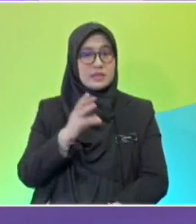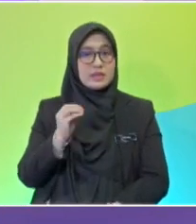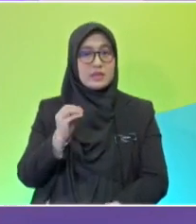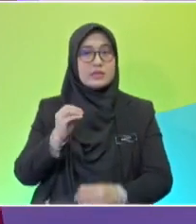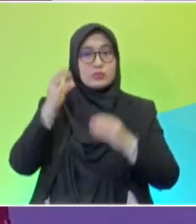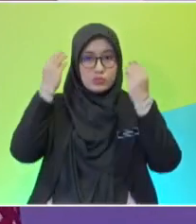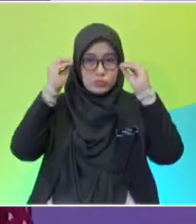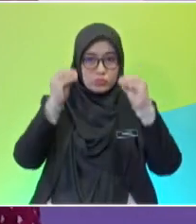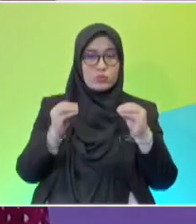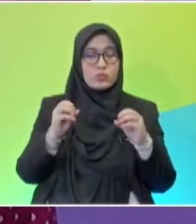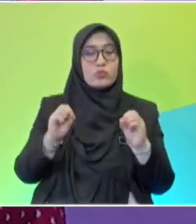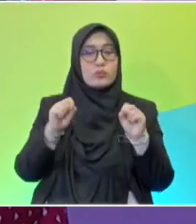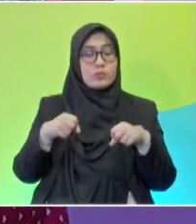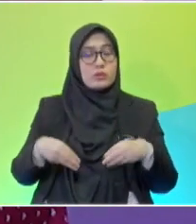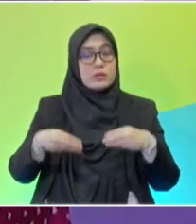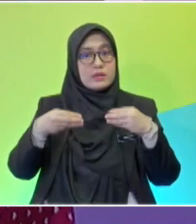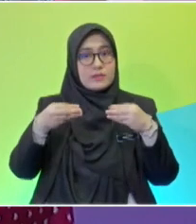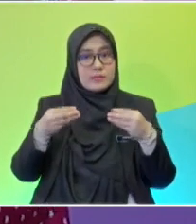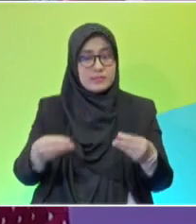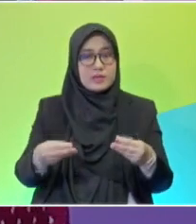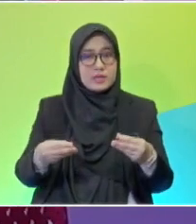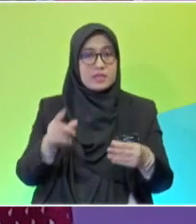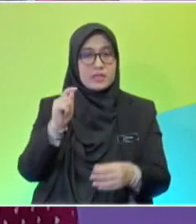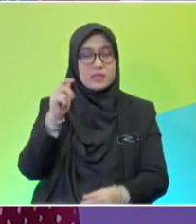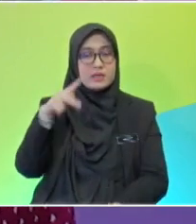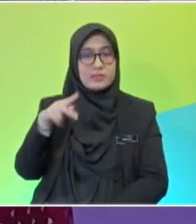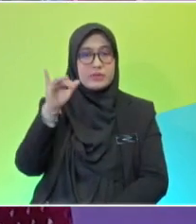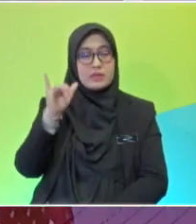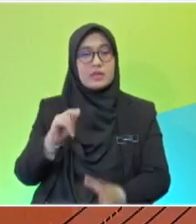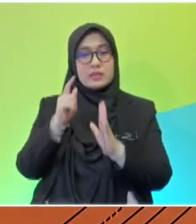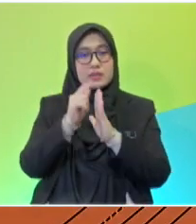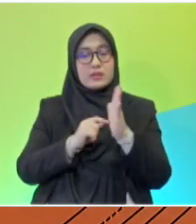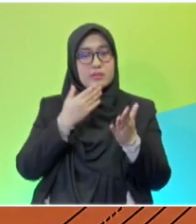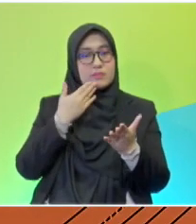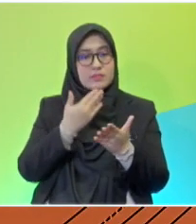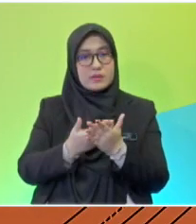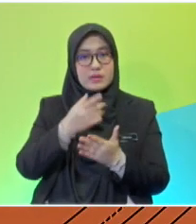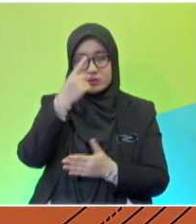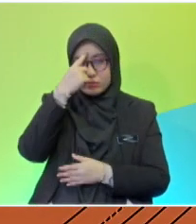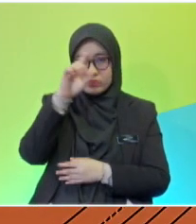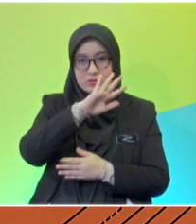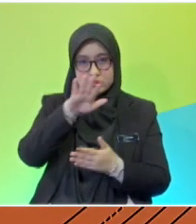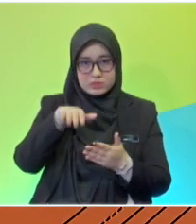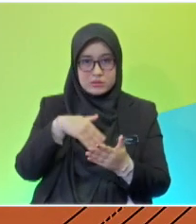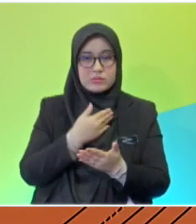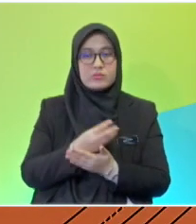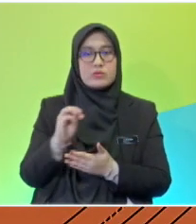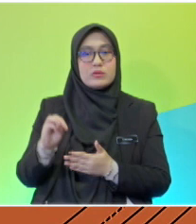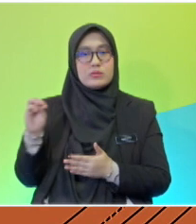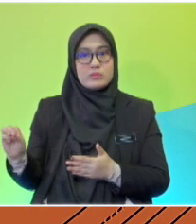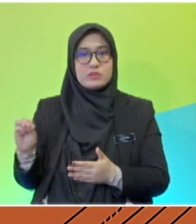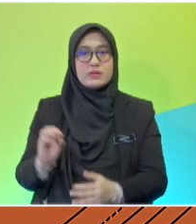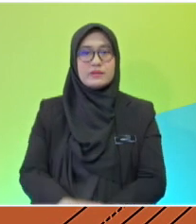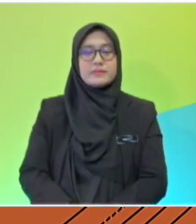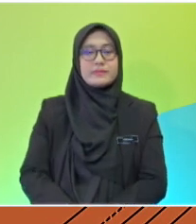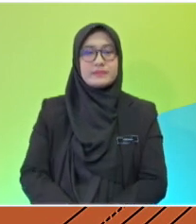lesson. All right? Okay. So there are only 3 success criteria there, which is to get the pupils to read the text on page 74. It's